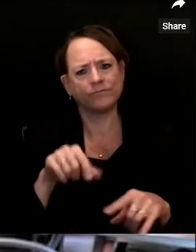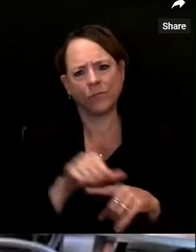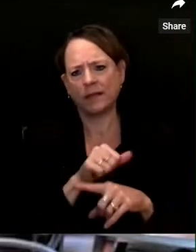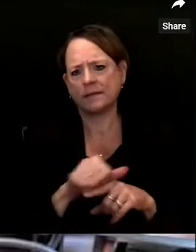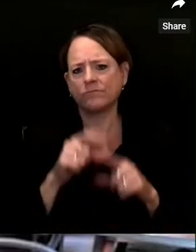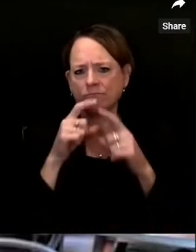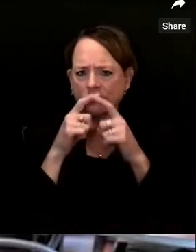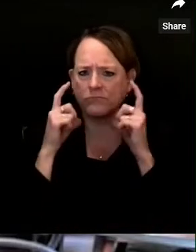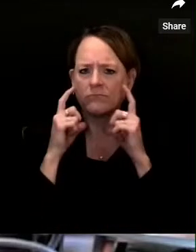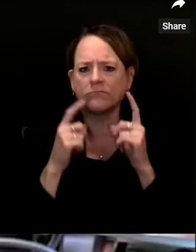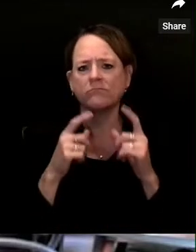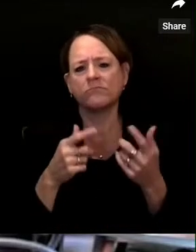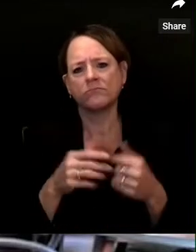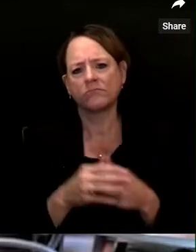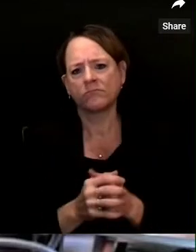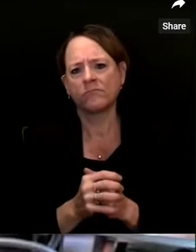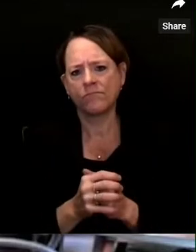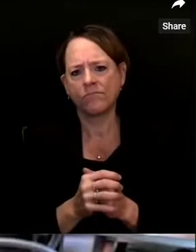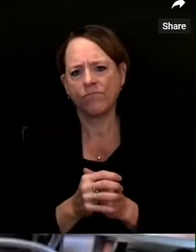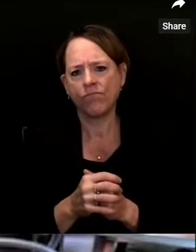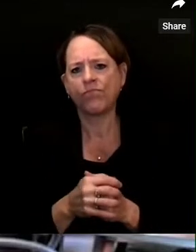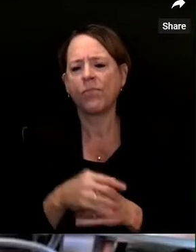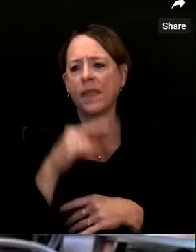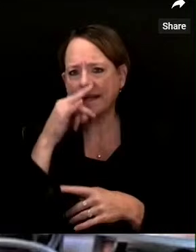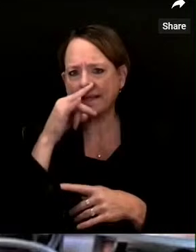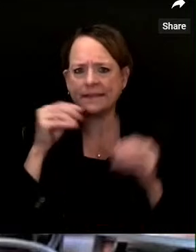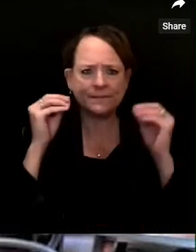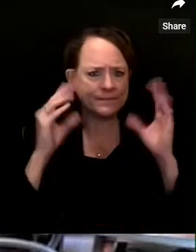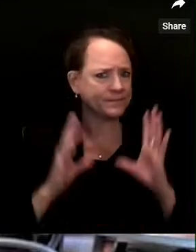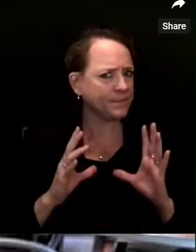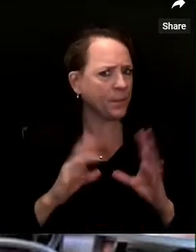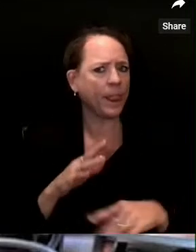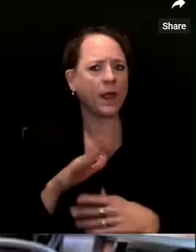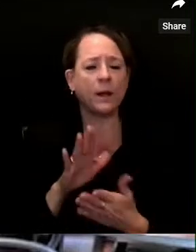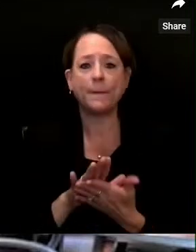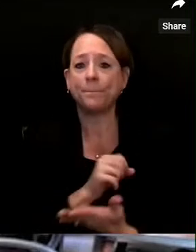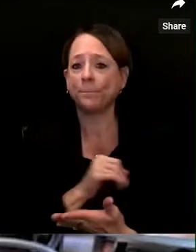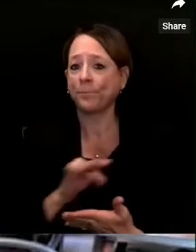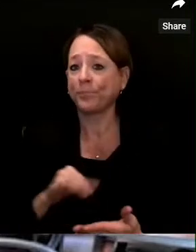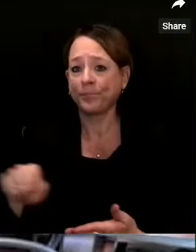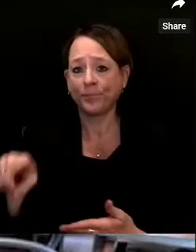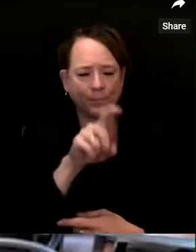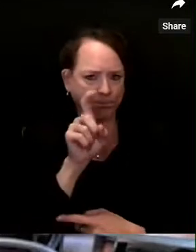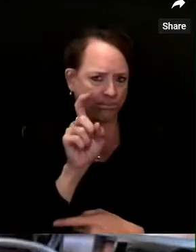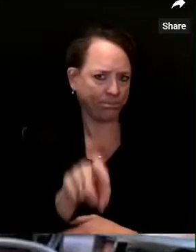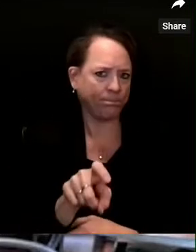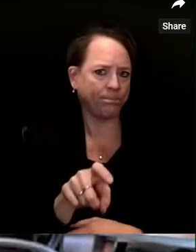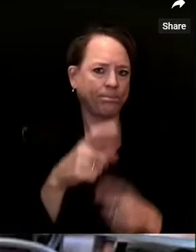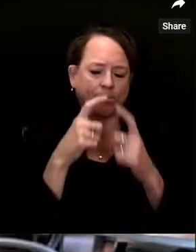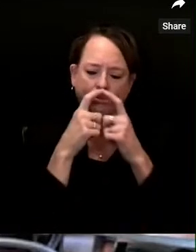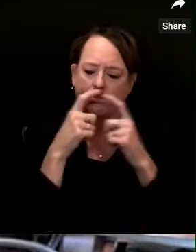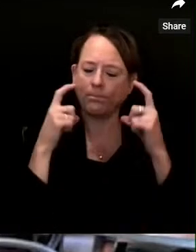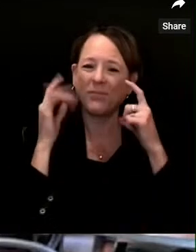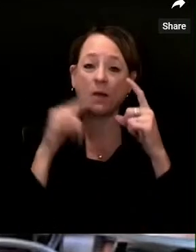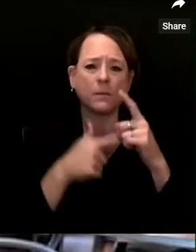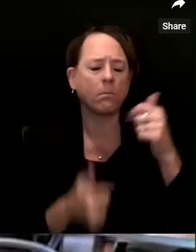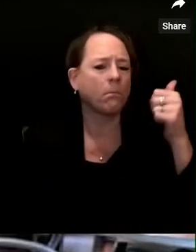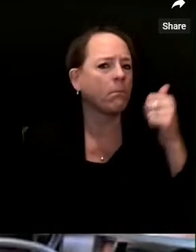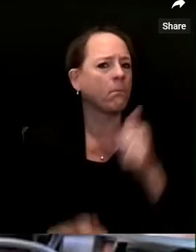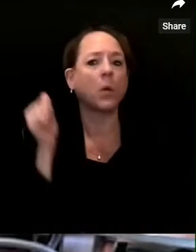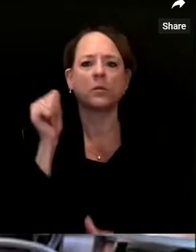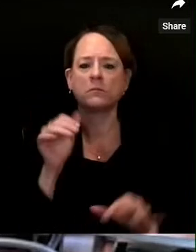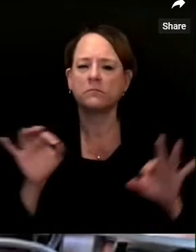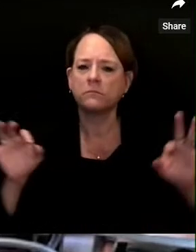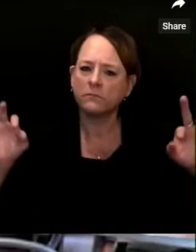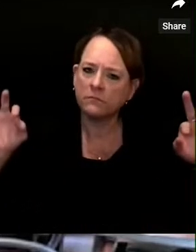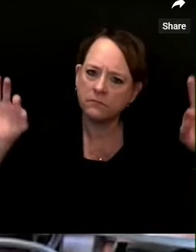That is the safest, easiest, simplest thing that can be done. And it's actually the only thing that can be done universally